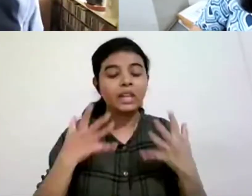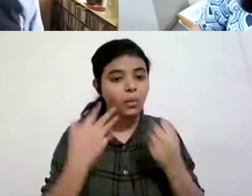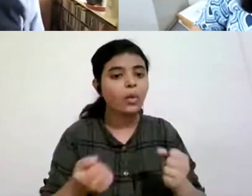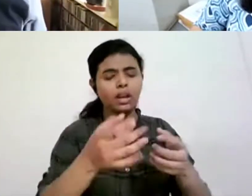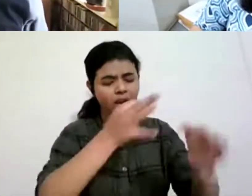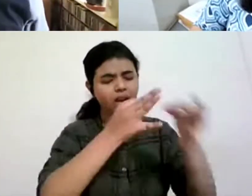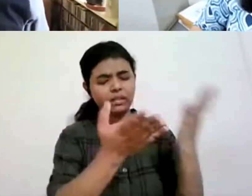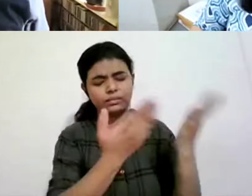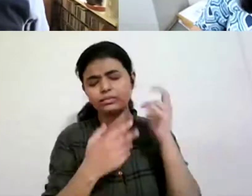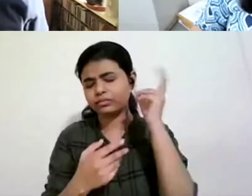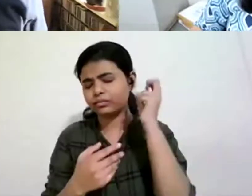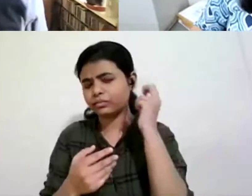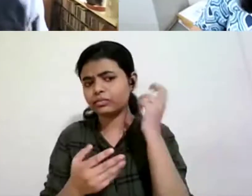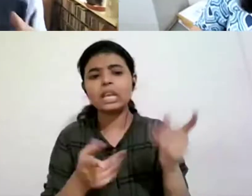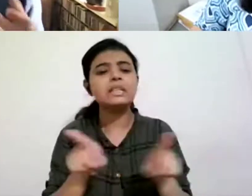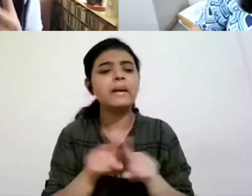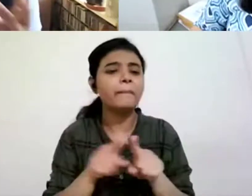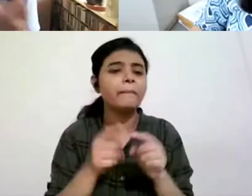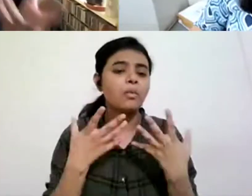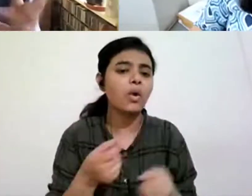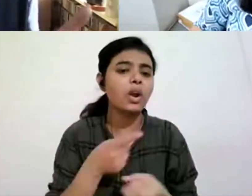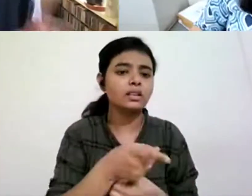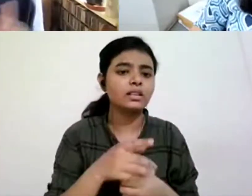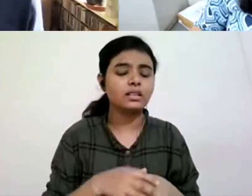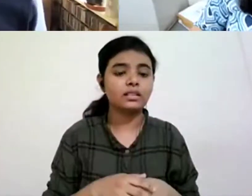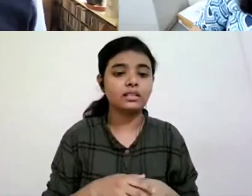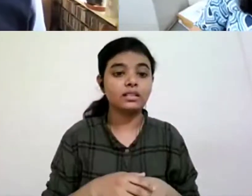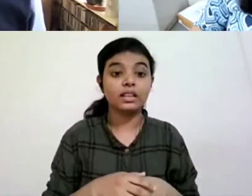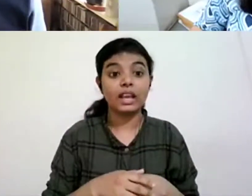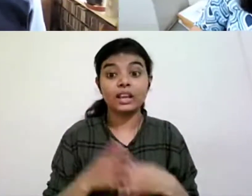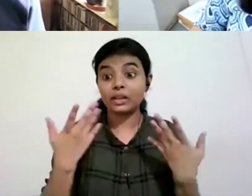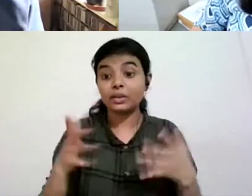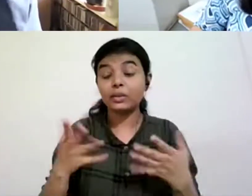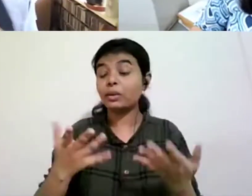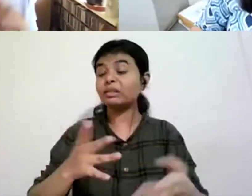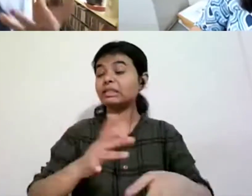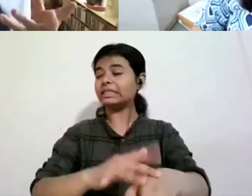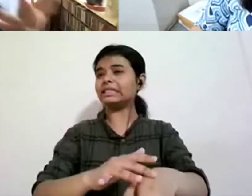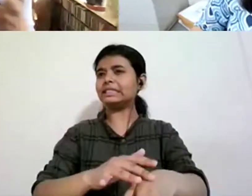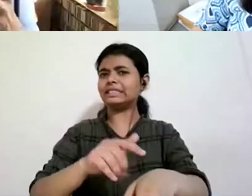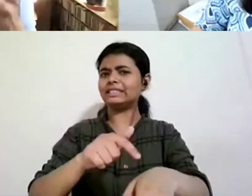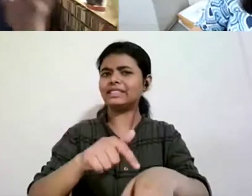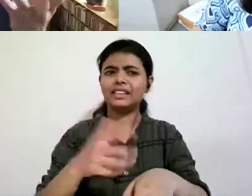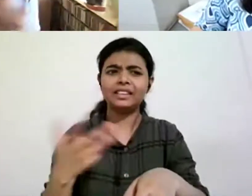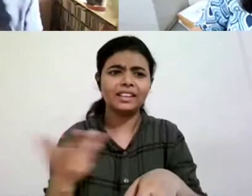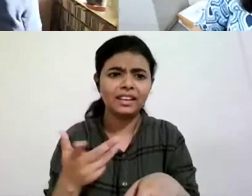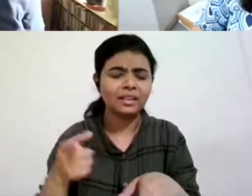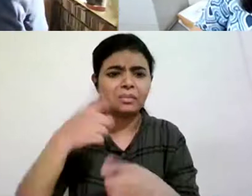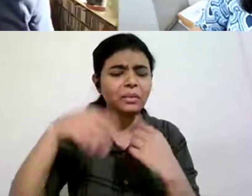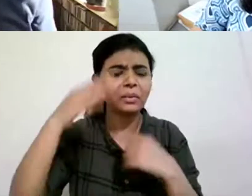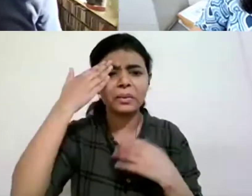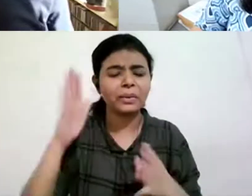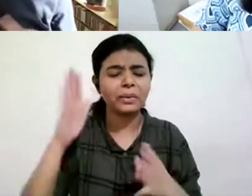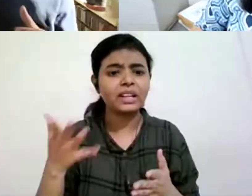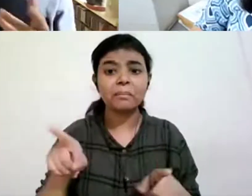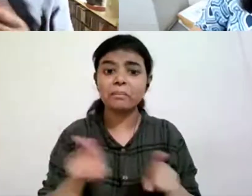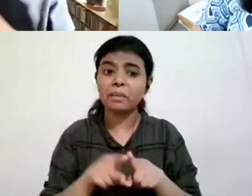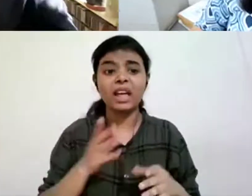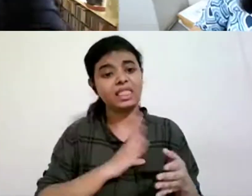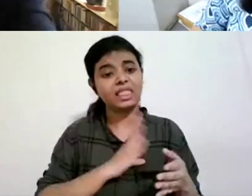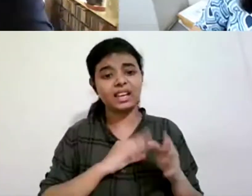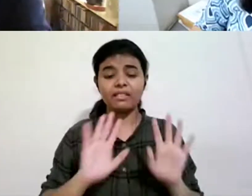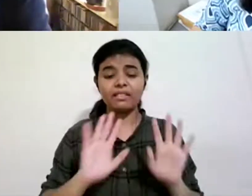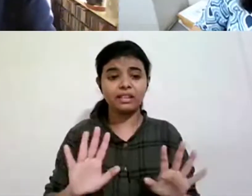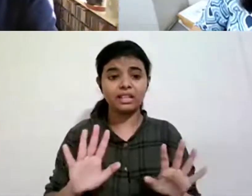explanations because they don't know what they are touching. So again, people get scared because of